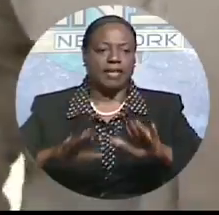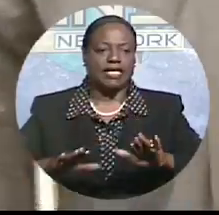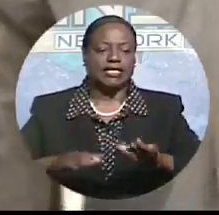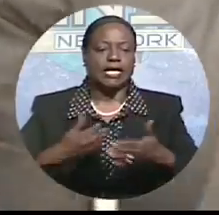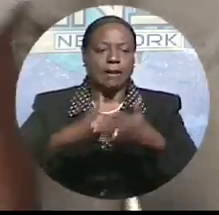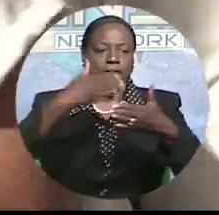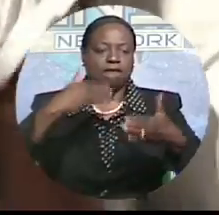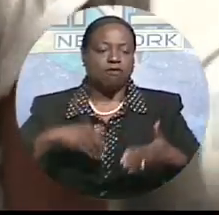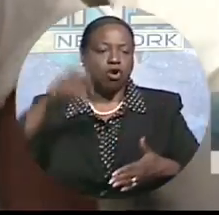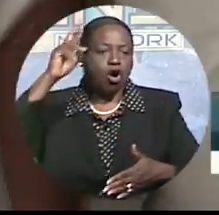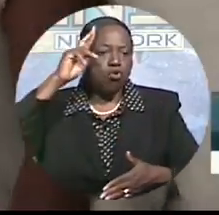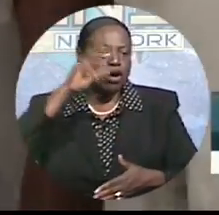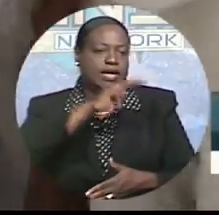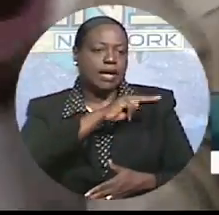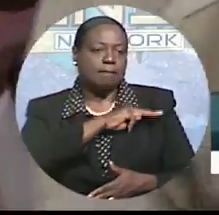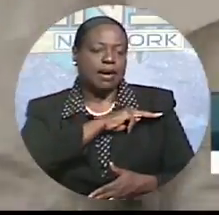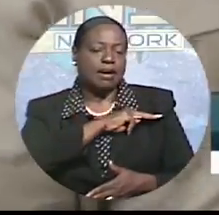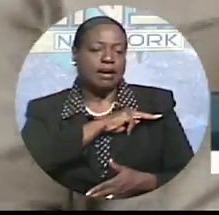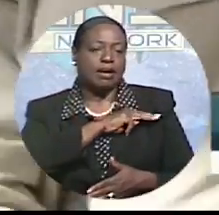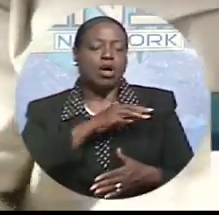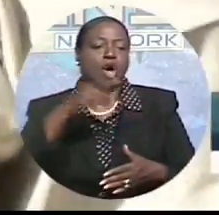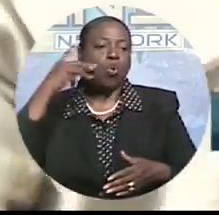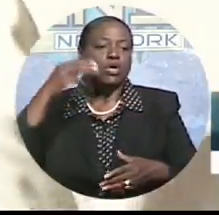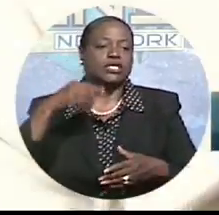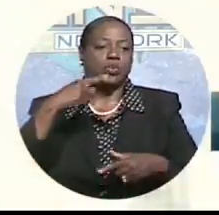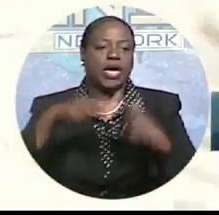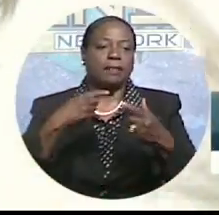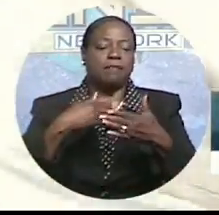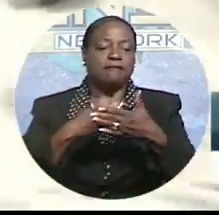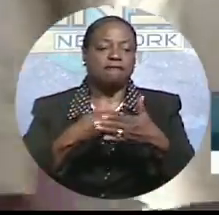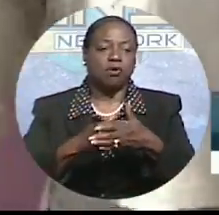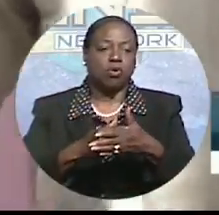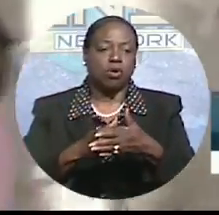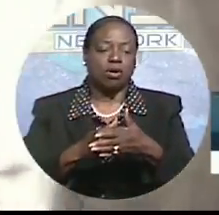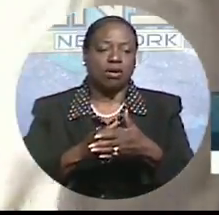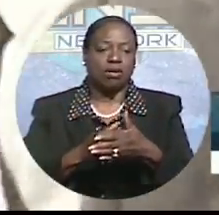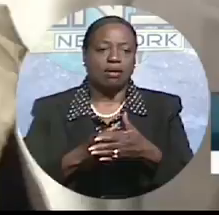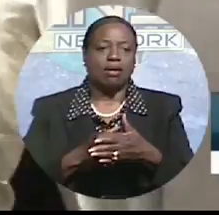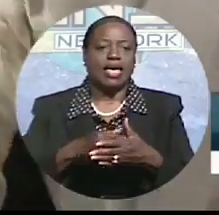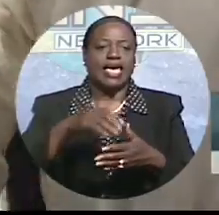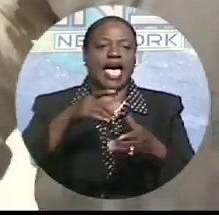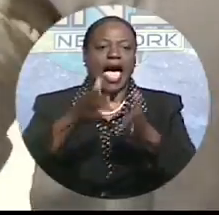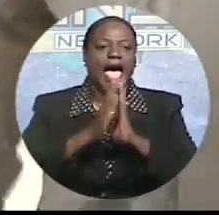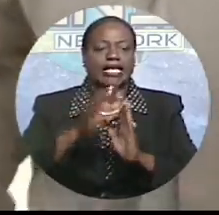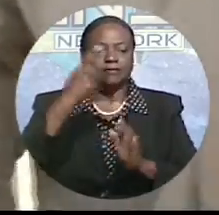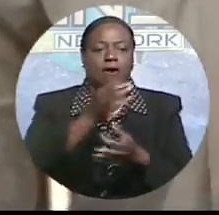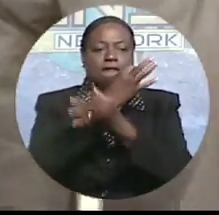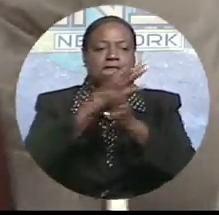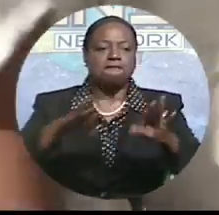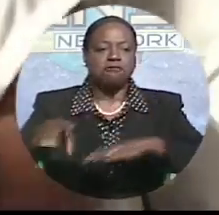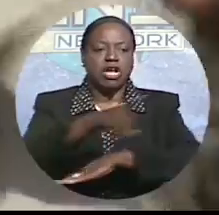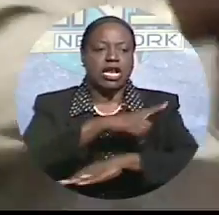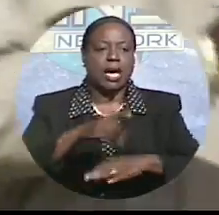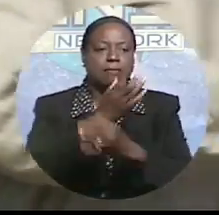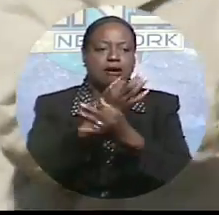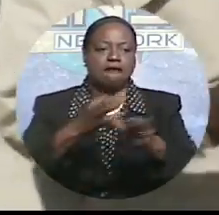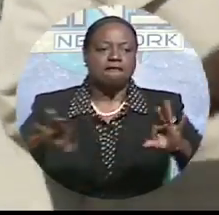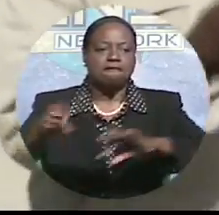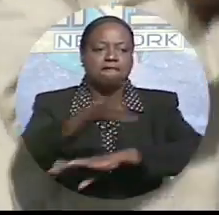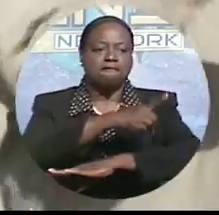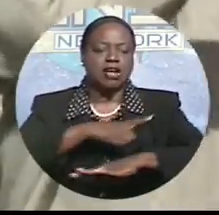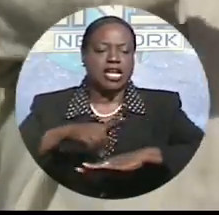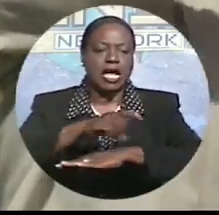arraigned before Deputy Chief Magistrate Carolito Bethel, he pleaded for freedom! Freedom! Spread the word! As he